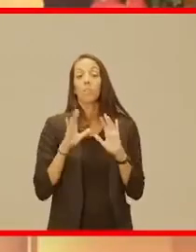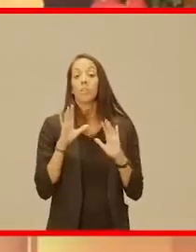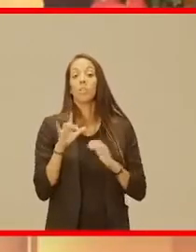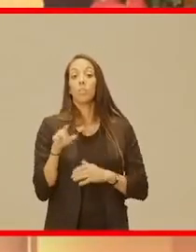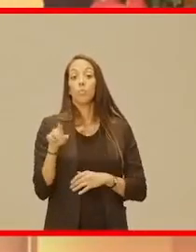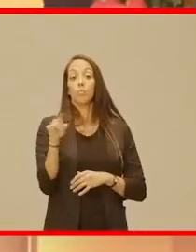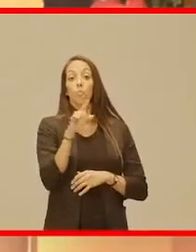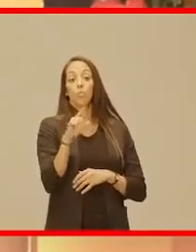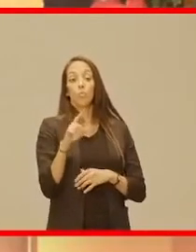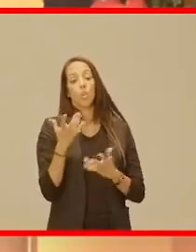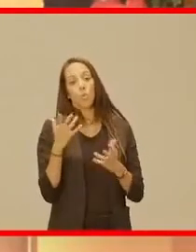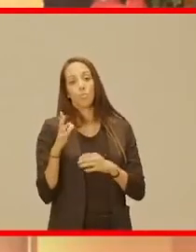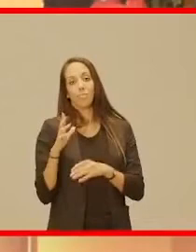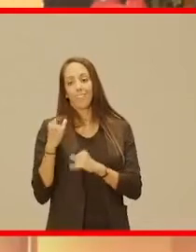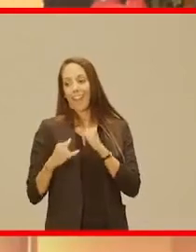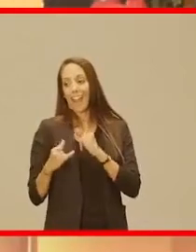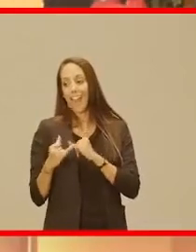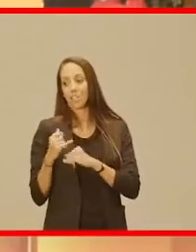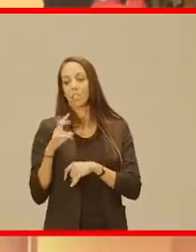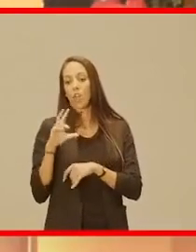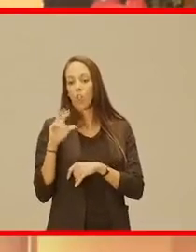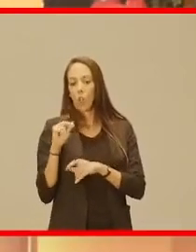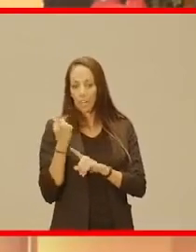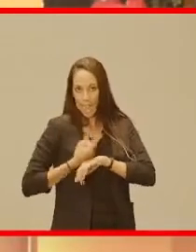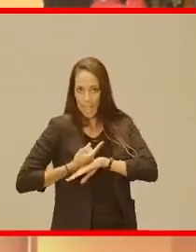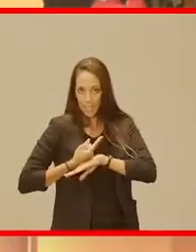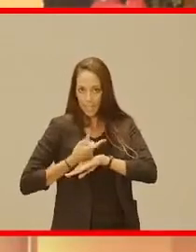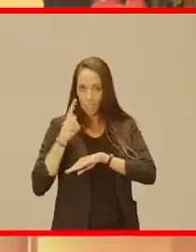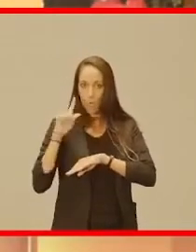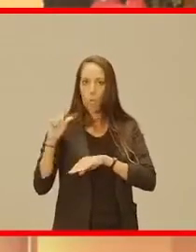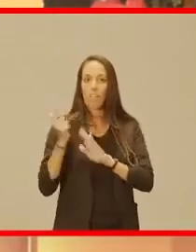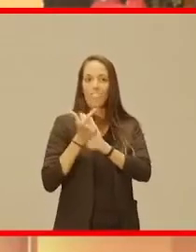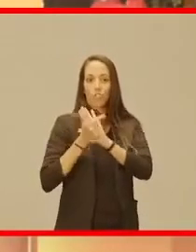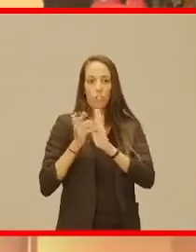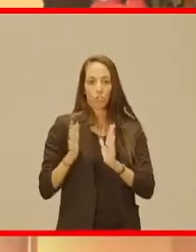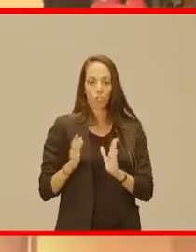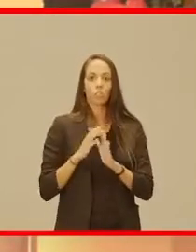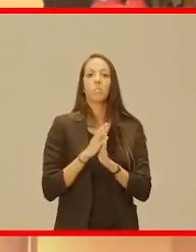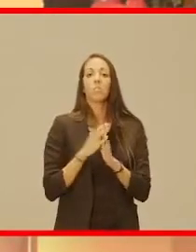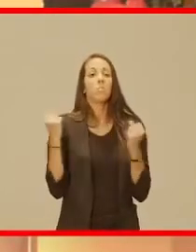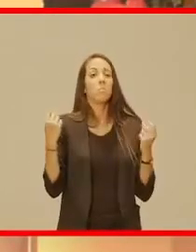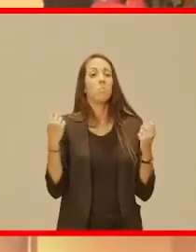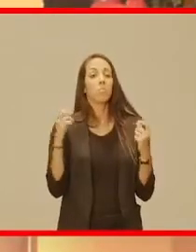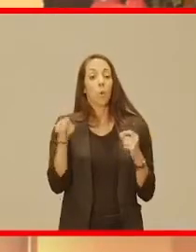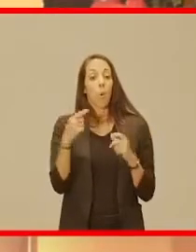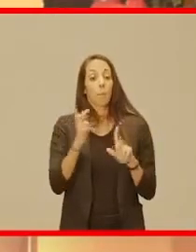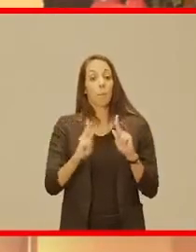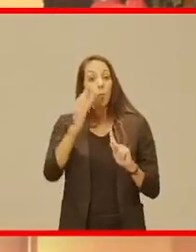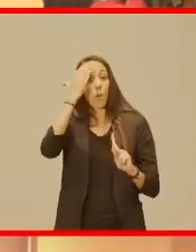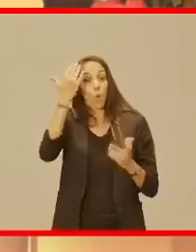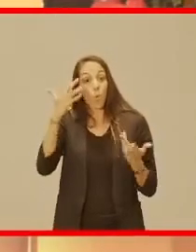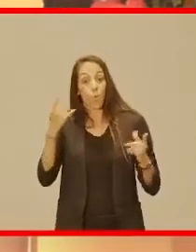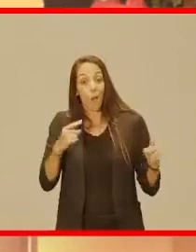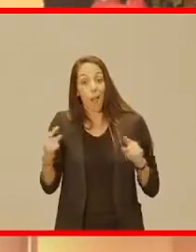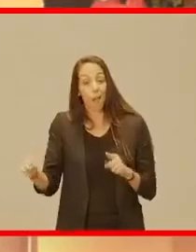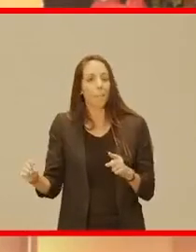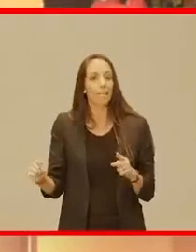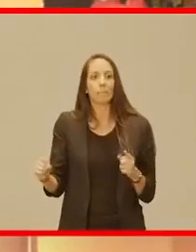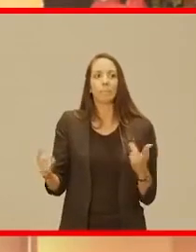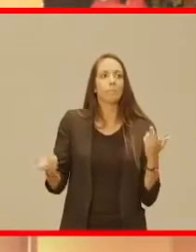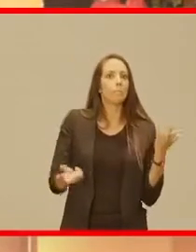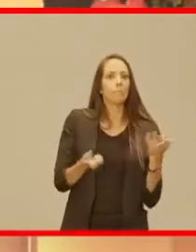last 30 days of legislative session, the only people that really know, if you've read about it in the paper and it's toward the end of